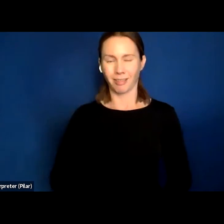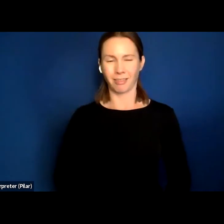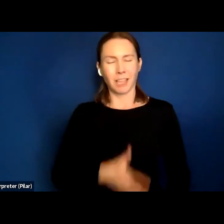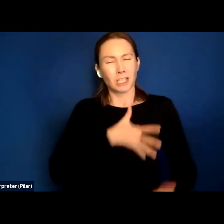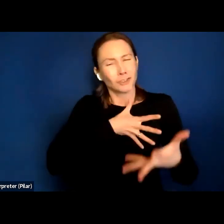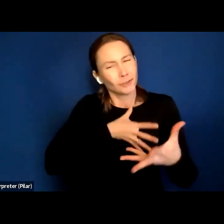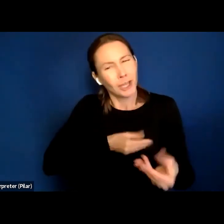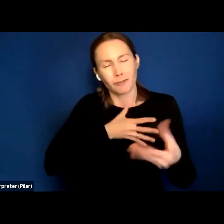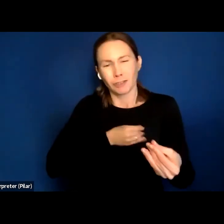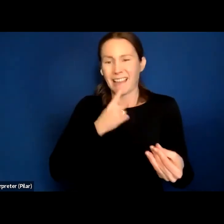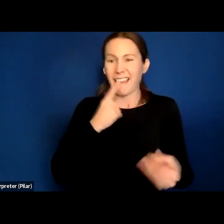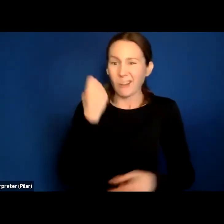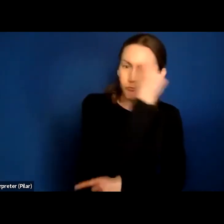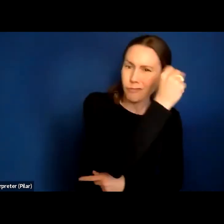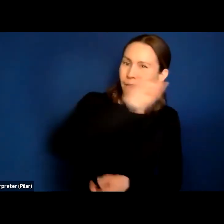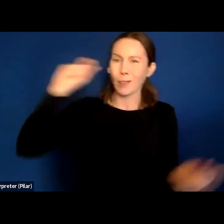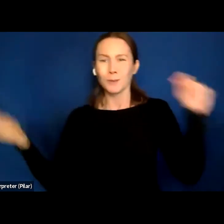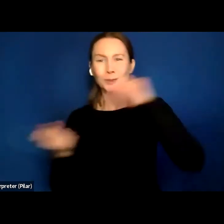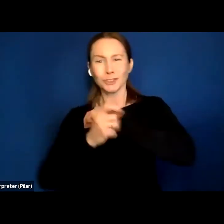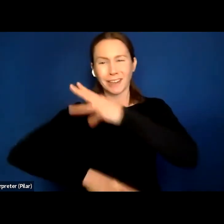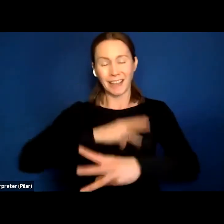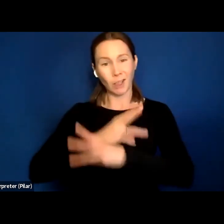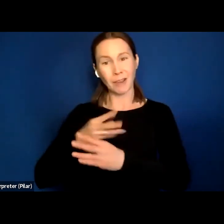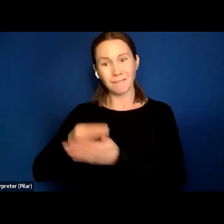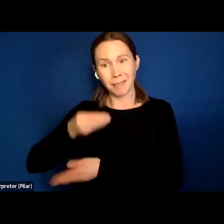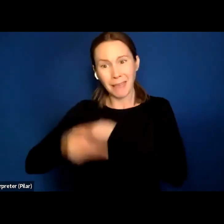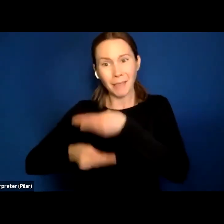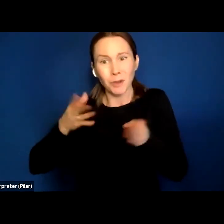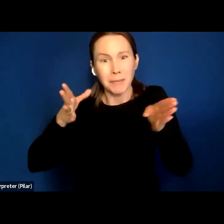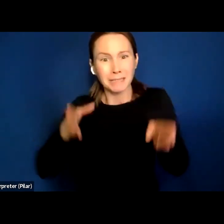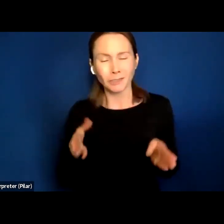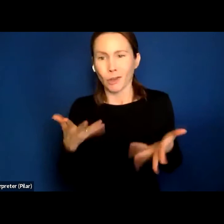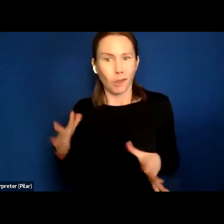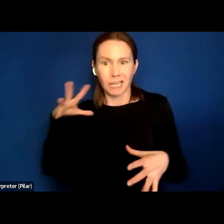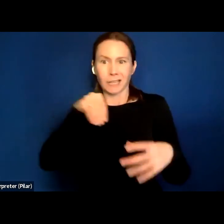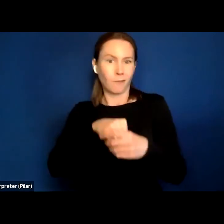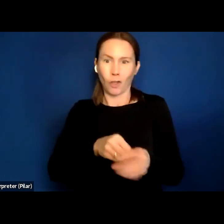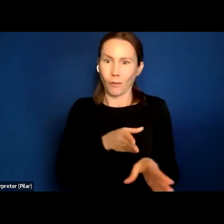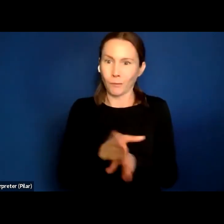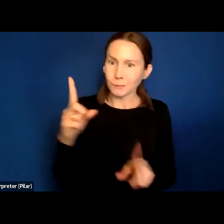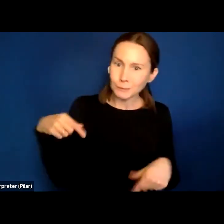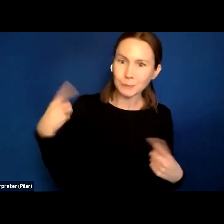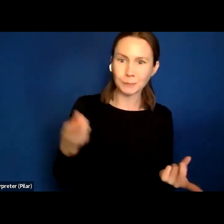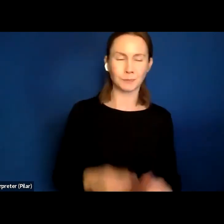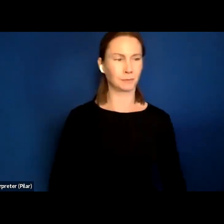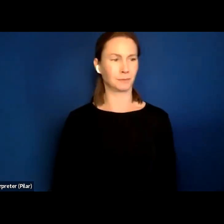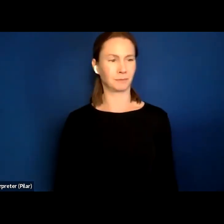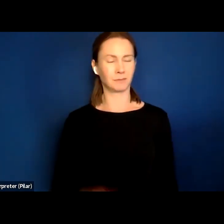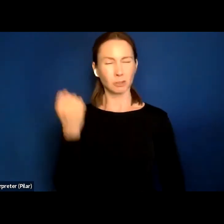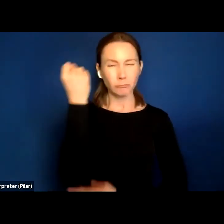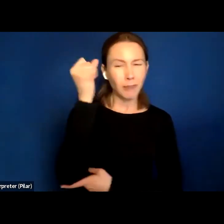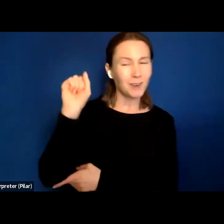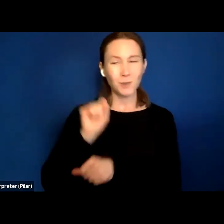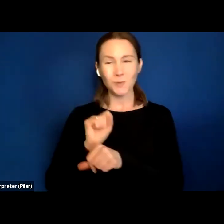revolutionary philanthropists who have already been a part of philanthropy. So the radical work that needs to happen in this